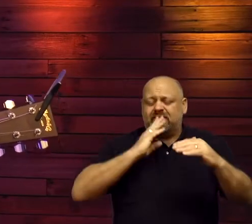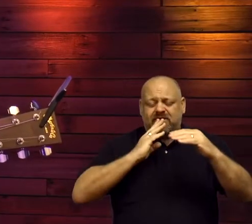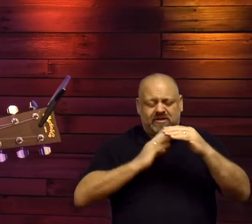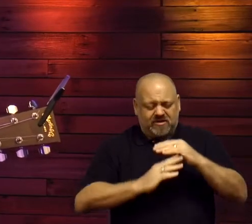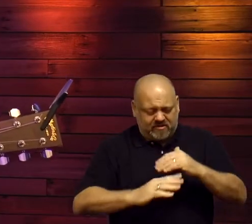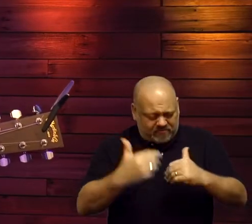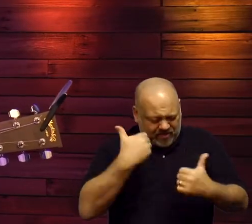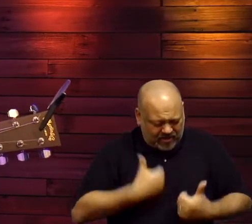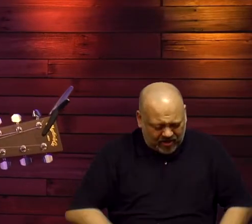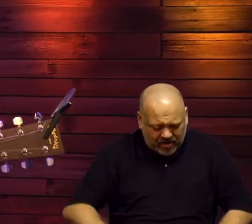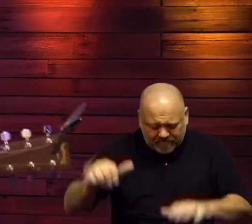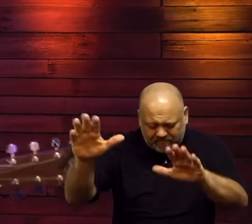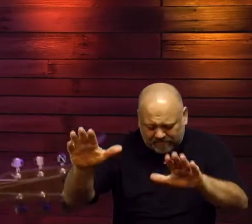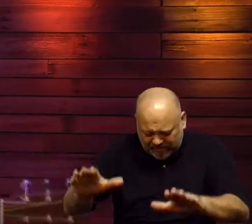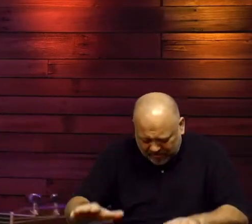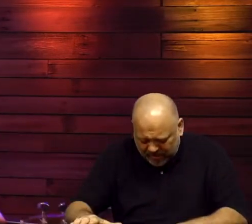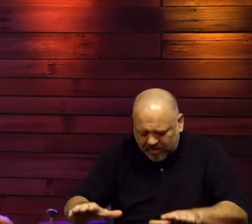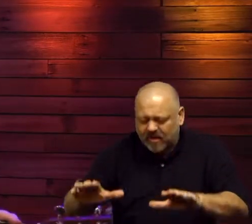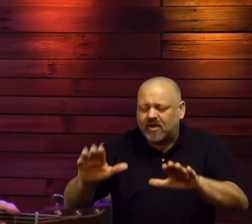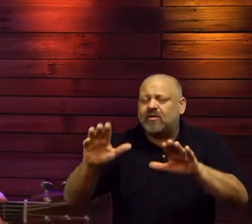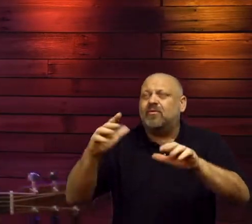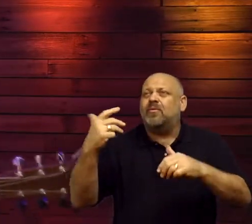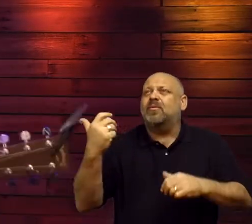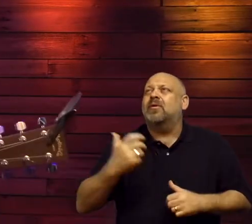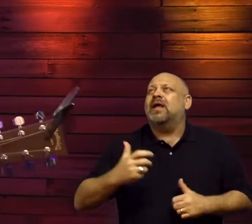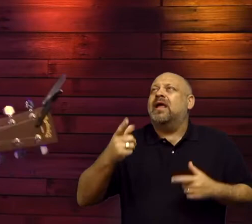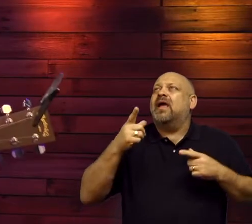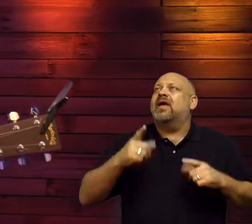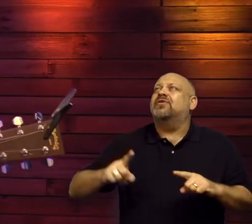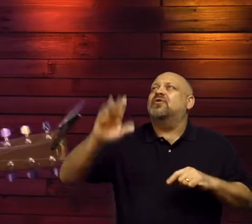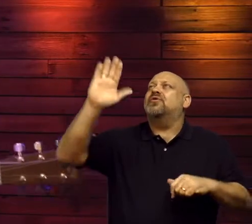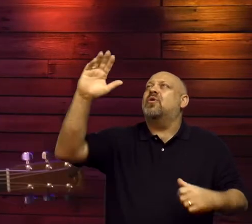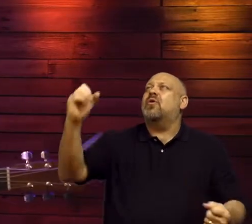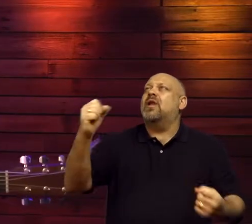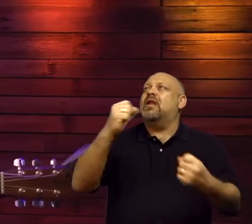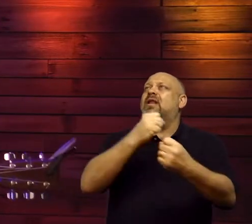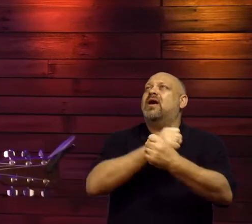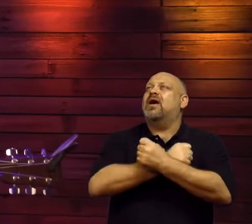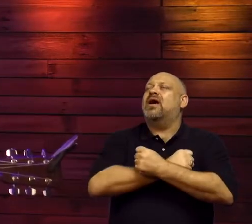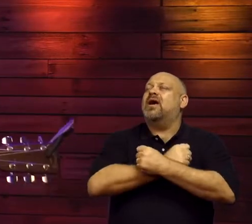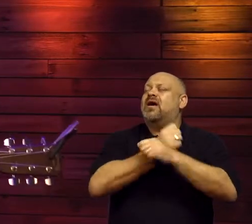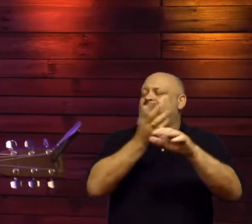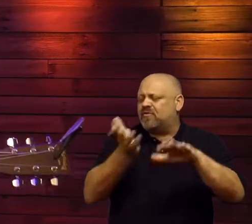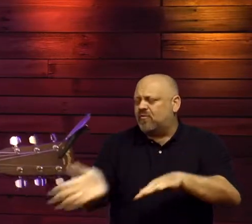humility I bow. And as your love,